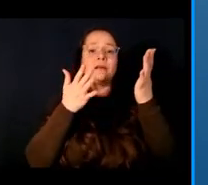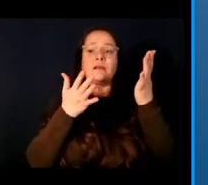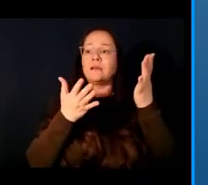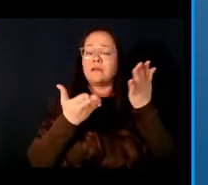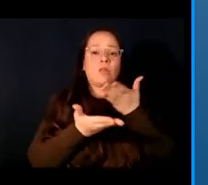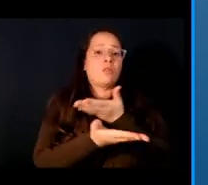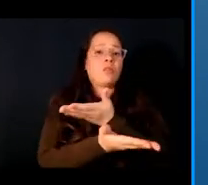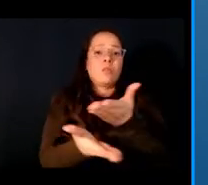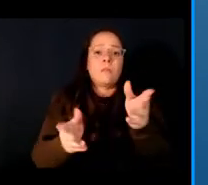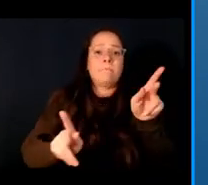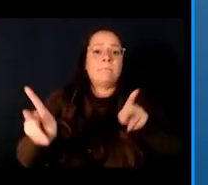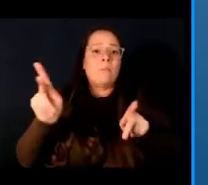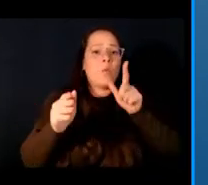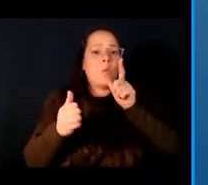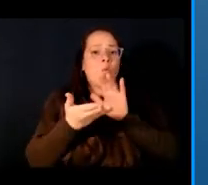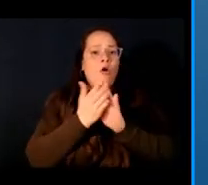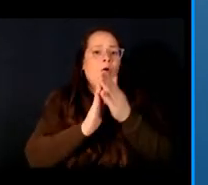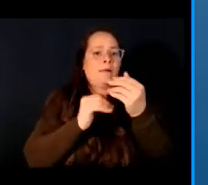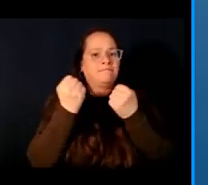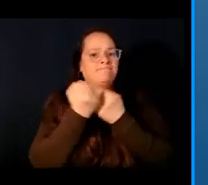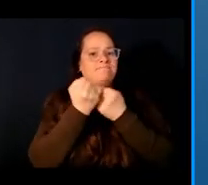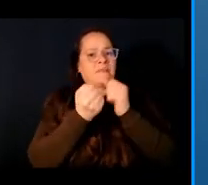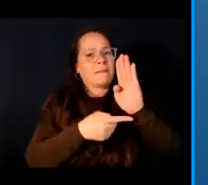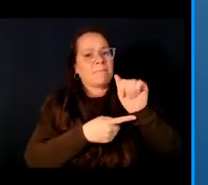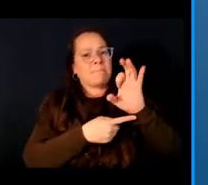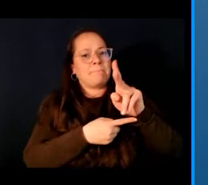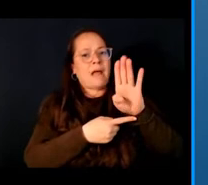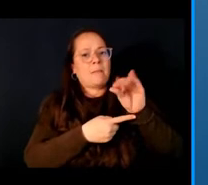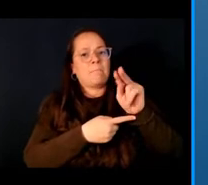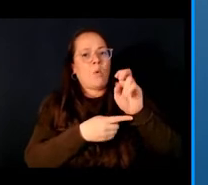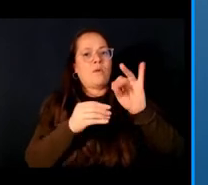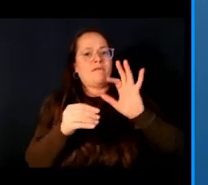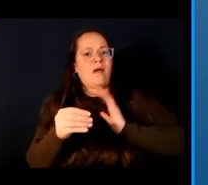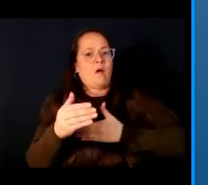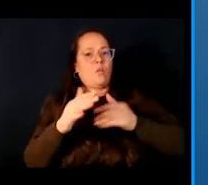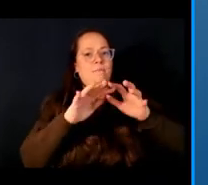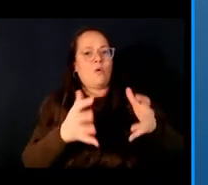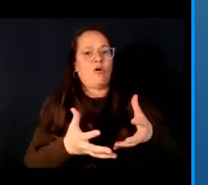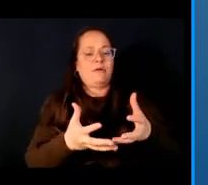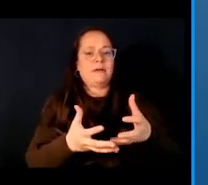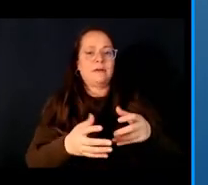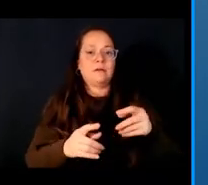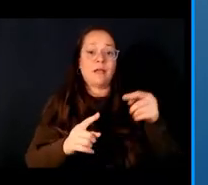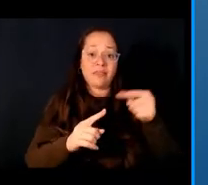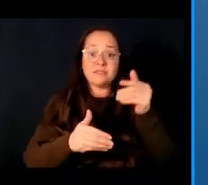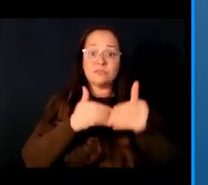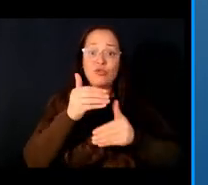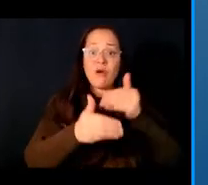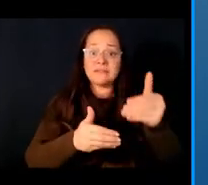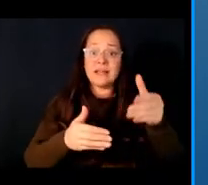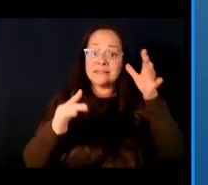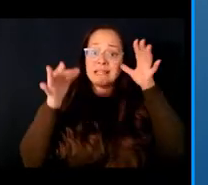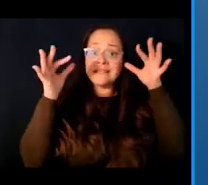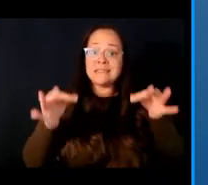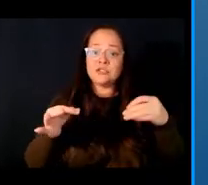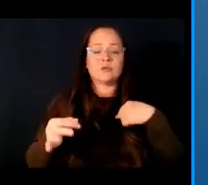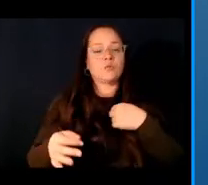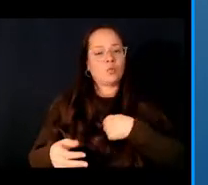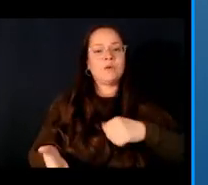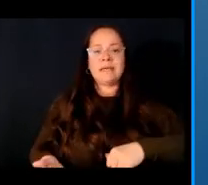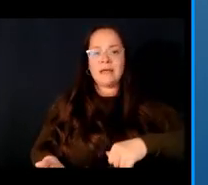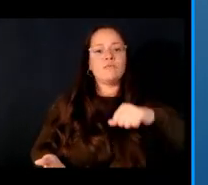who are the backbone of the party this was a process and decision that we can all be proud